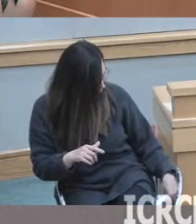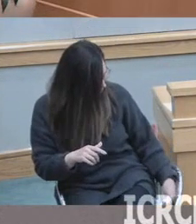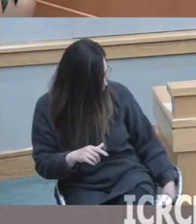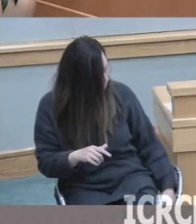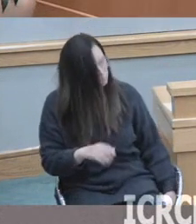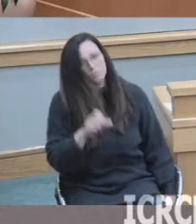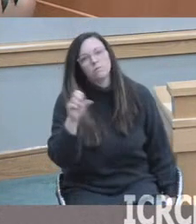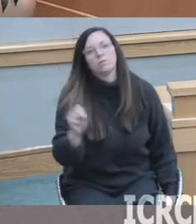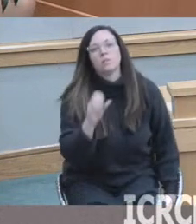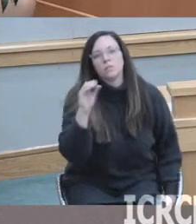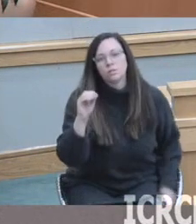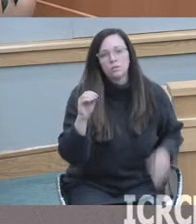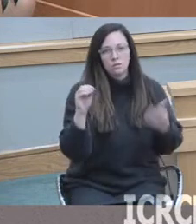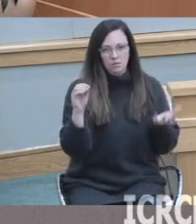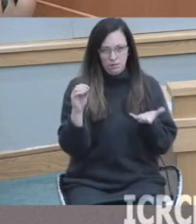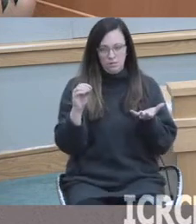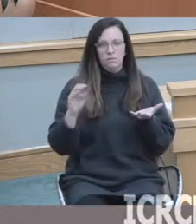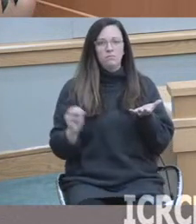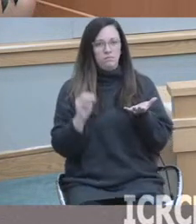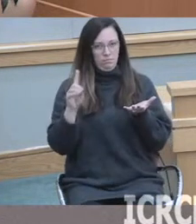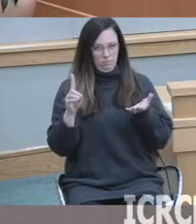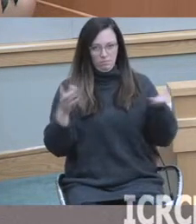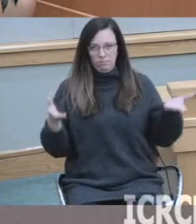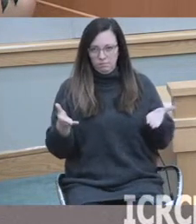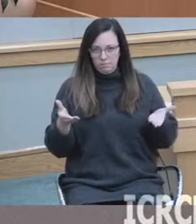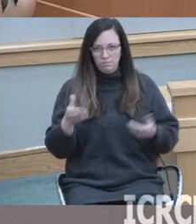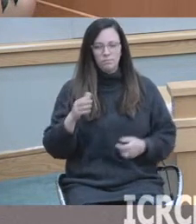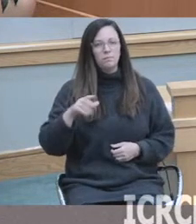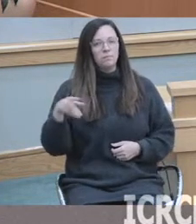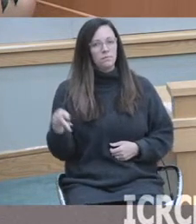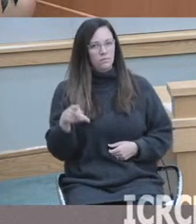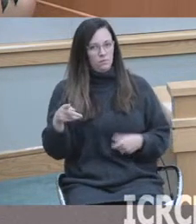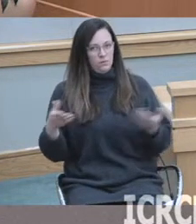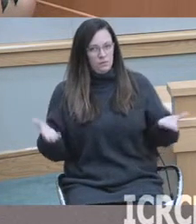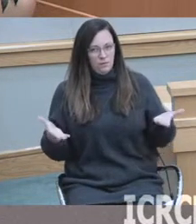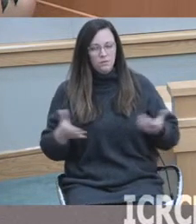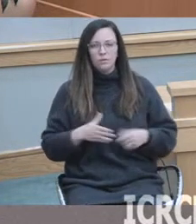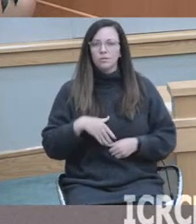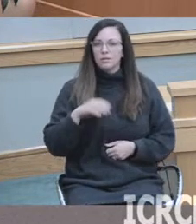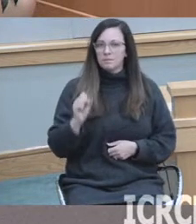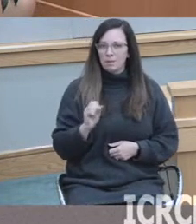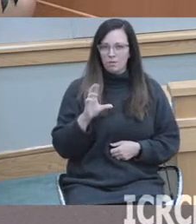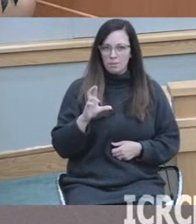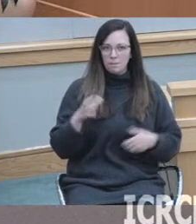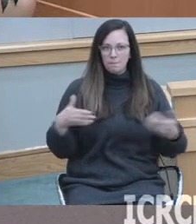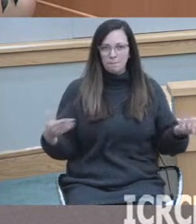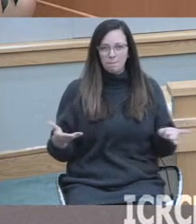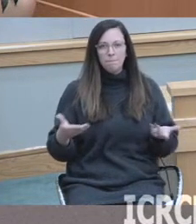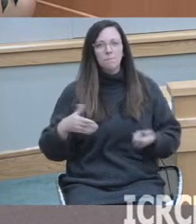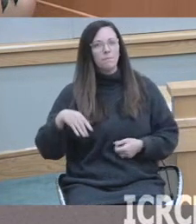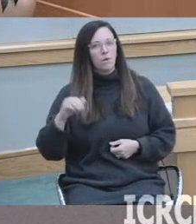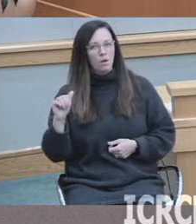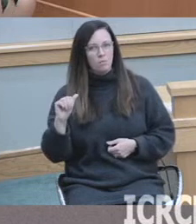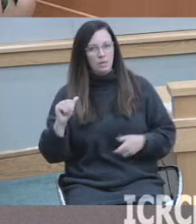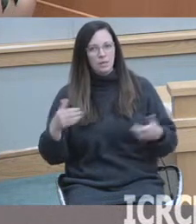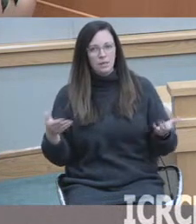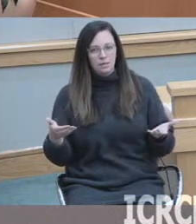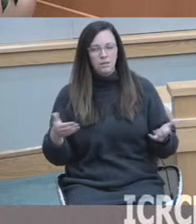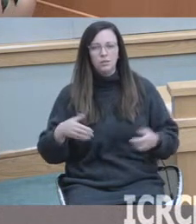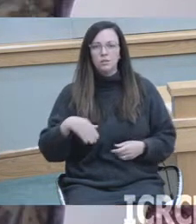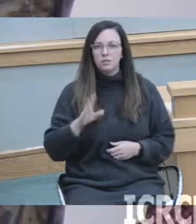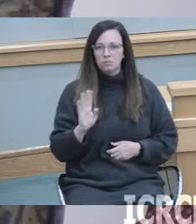Mr. Sextro. Here. Ms. McDaniel. Here. Mr. Putoff. Here. Ms. Smiley Robertson. Here. Mr. Albrecht. Here. Mr.